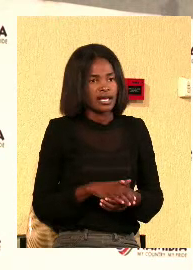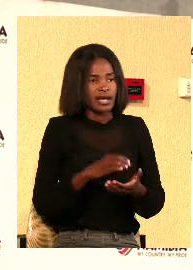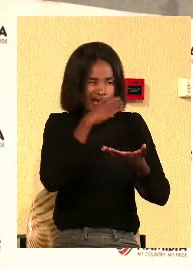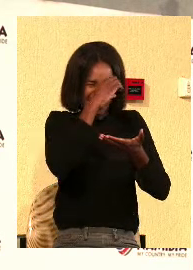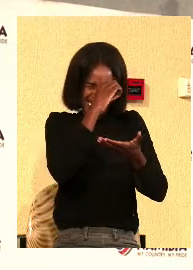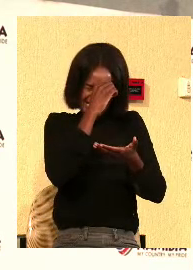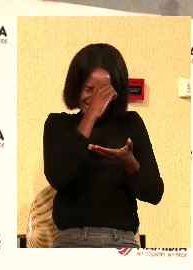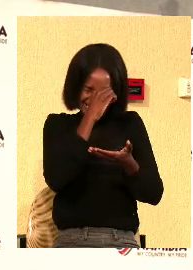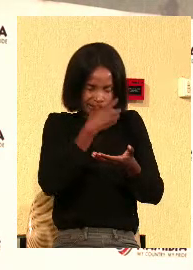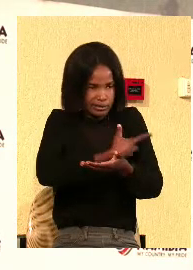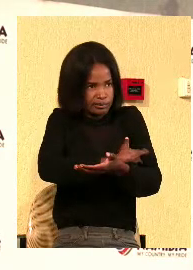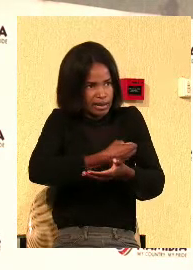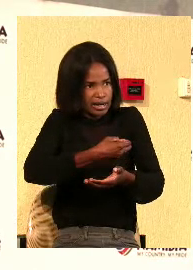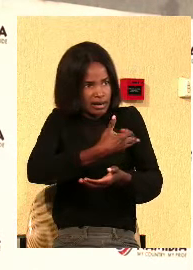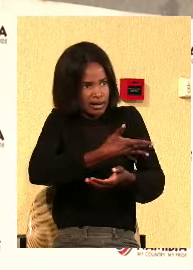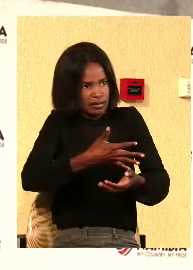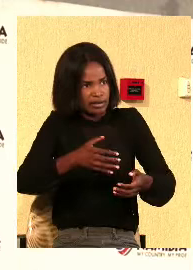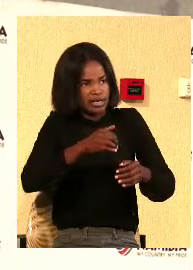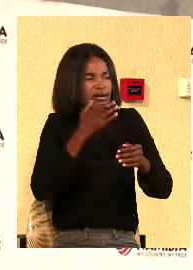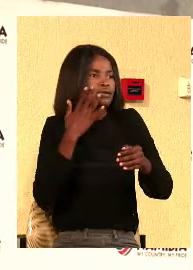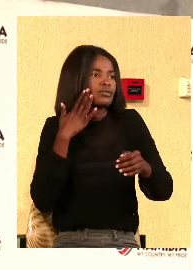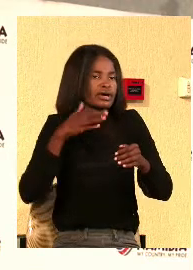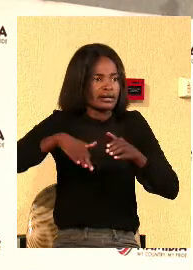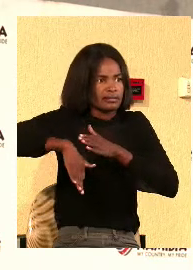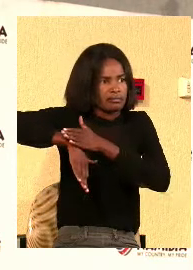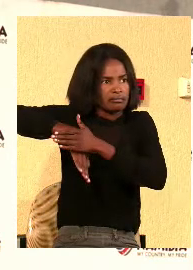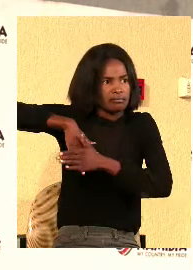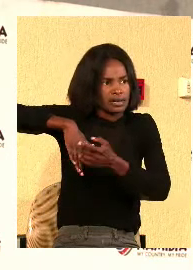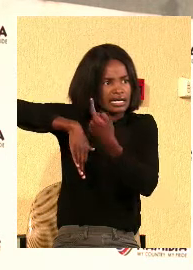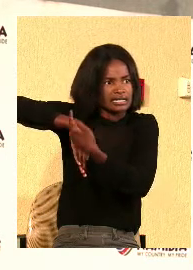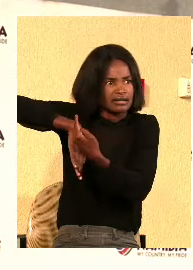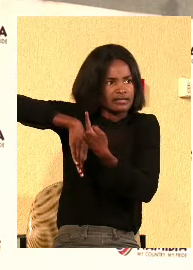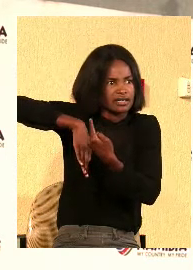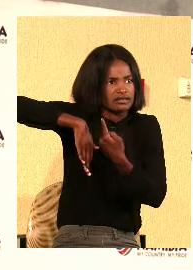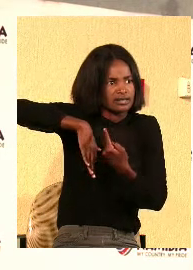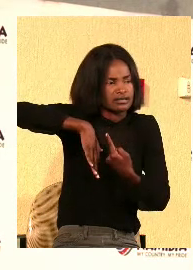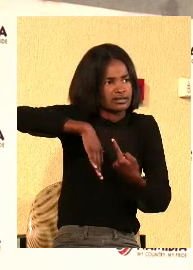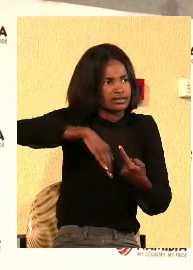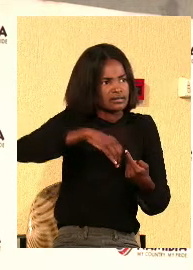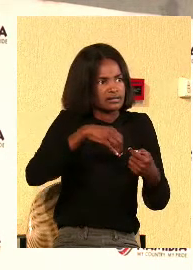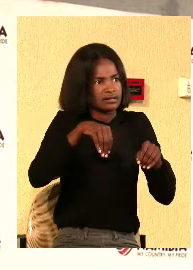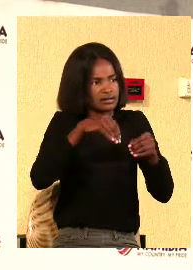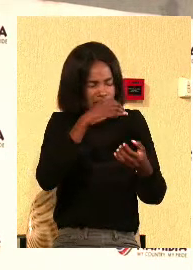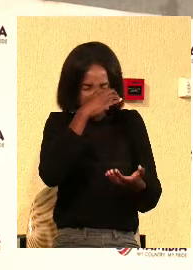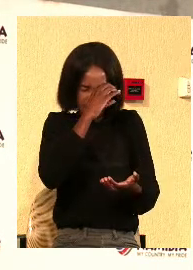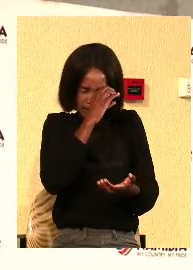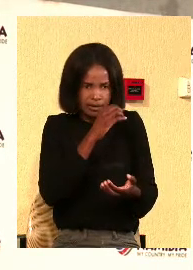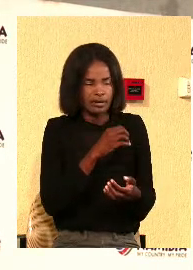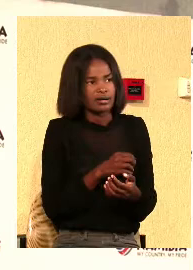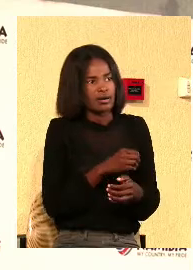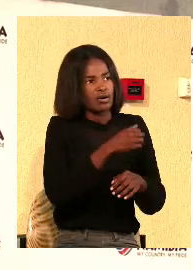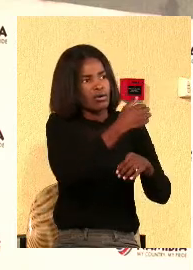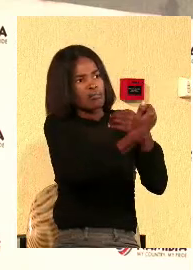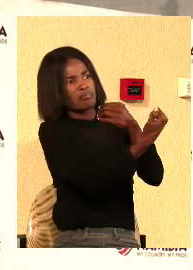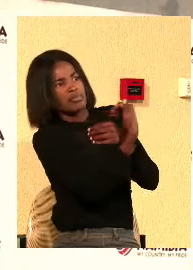importantly, these laboratories in the rest of the country, are they equipped with the facilities